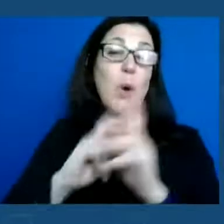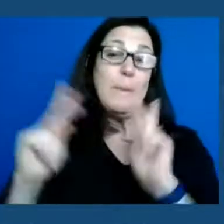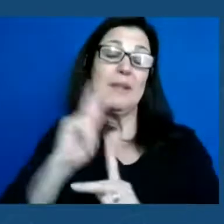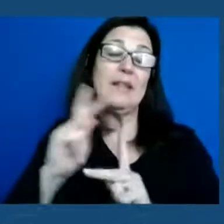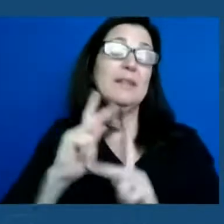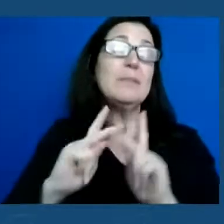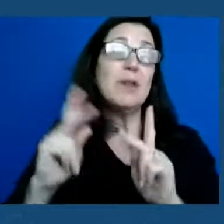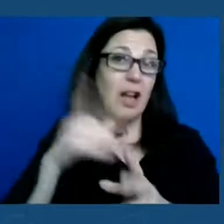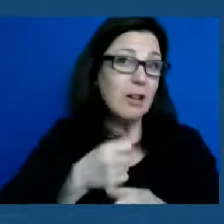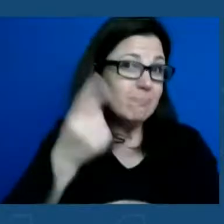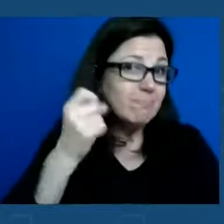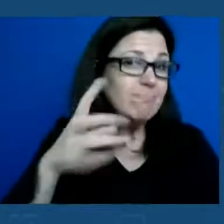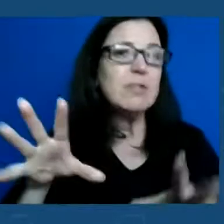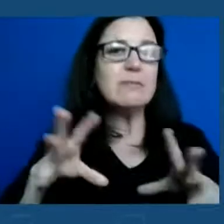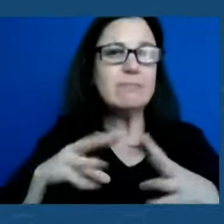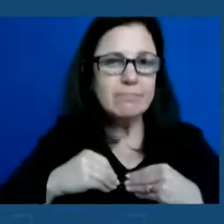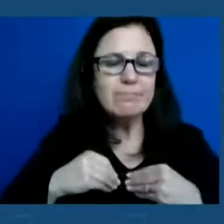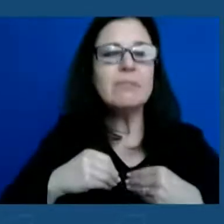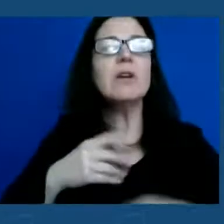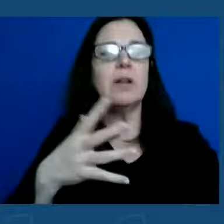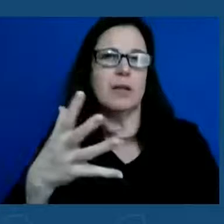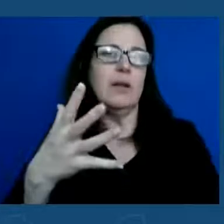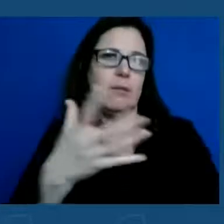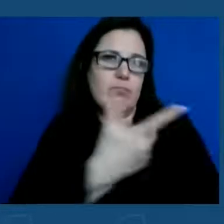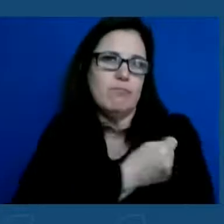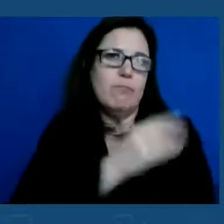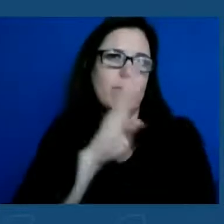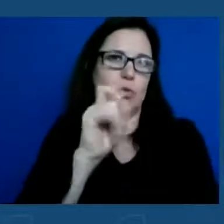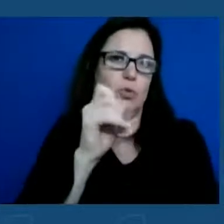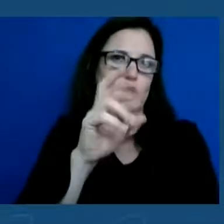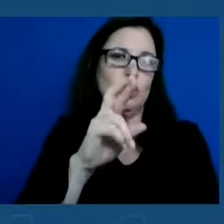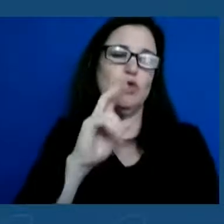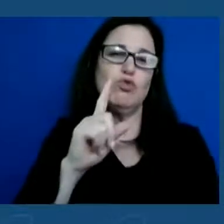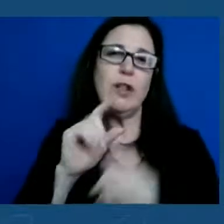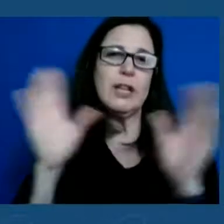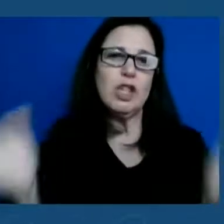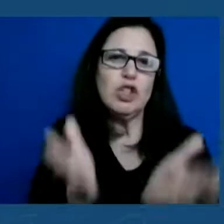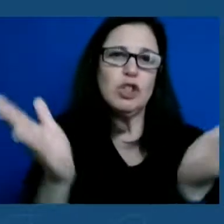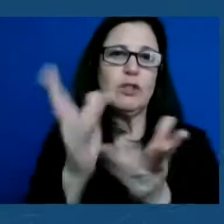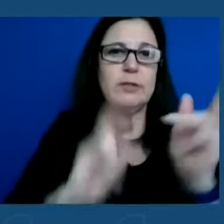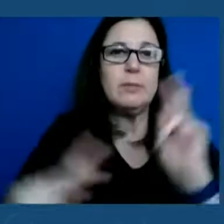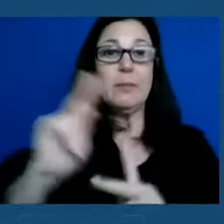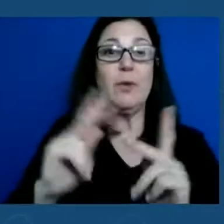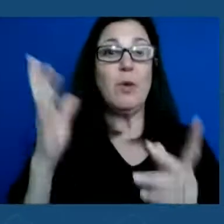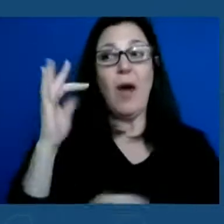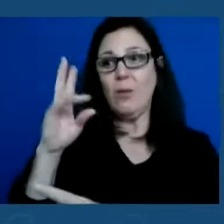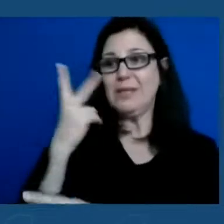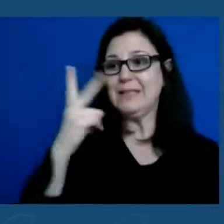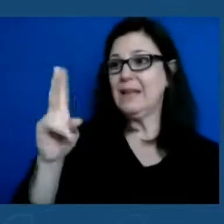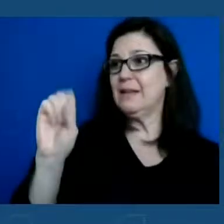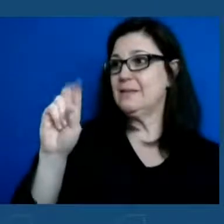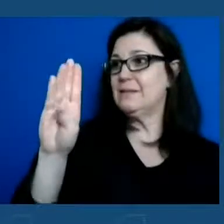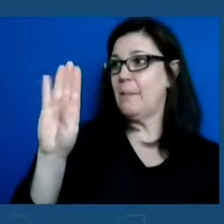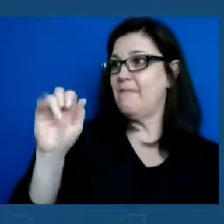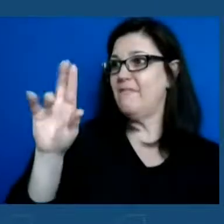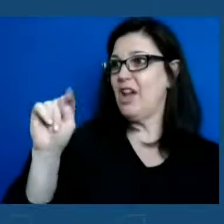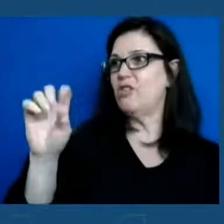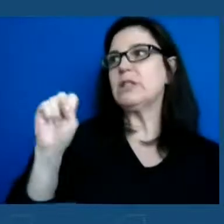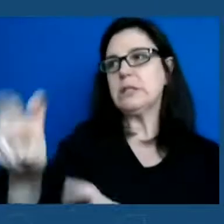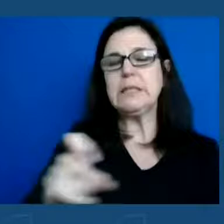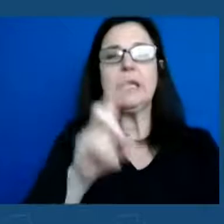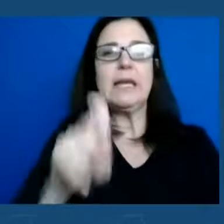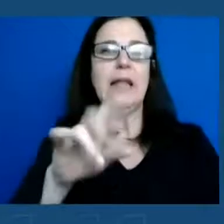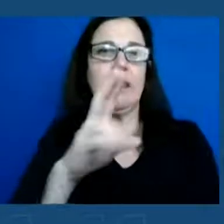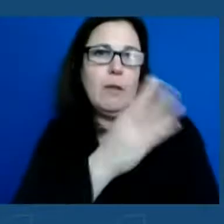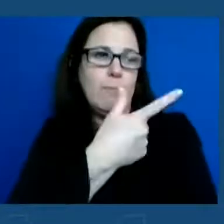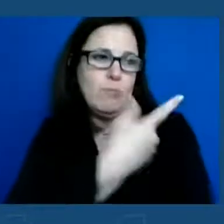that wherever you go, especially as we see the subvariants. And we're not saying this is the end of the subvariants. These are the subvariants that we